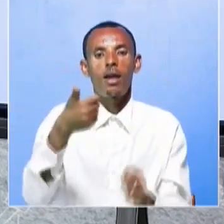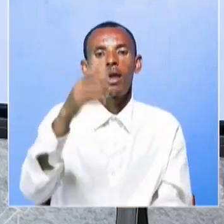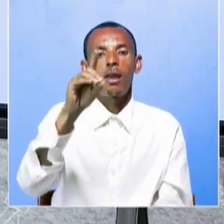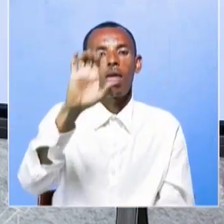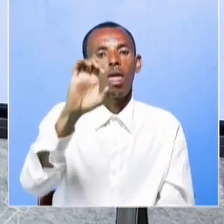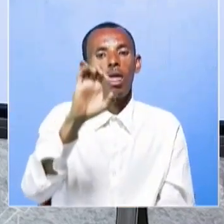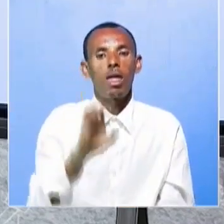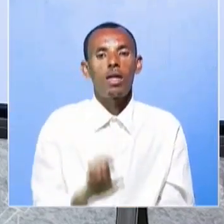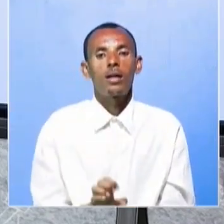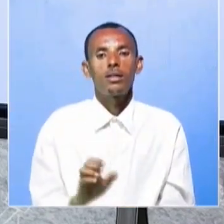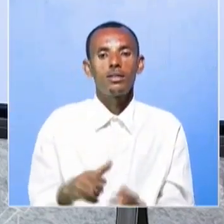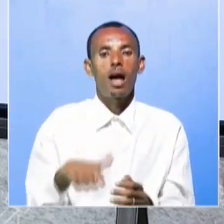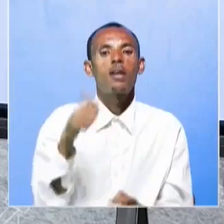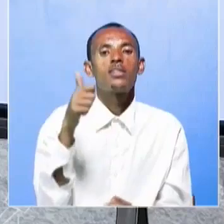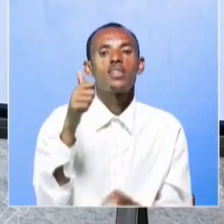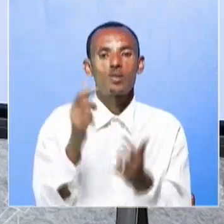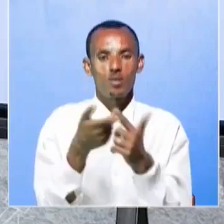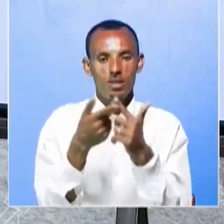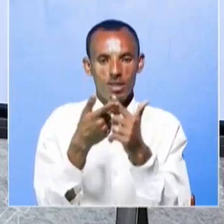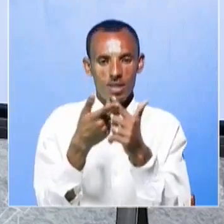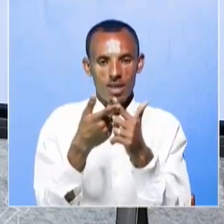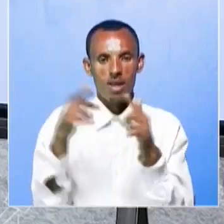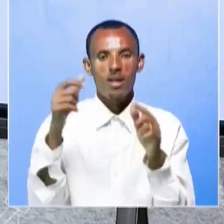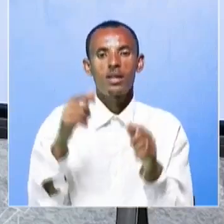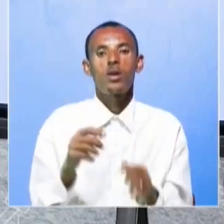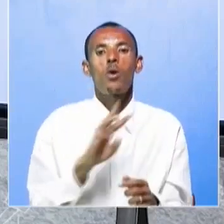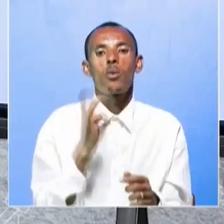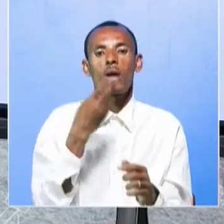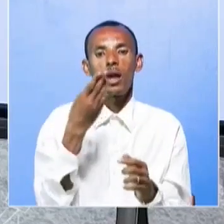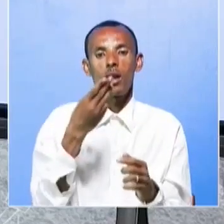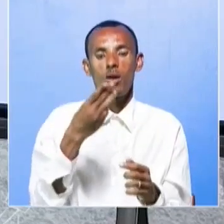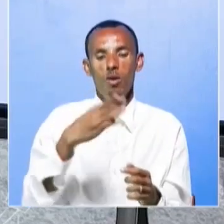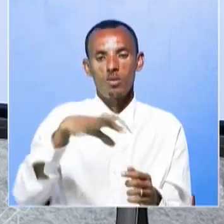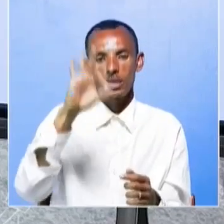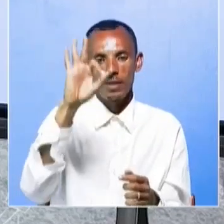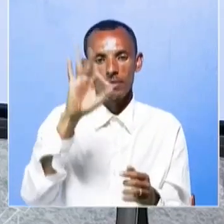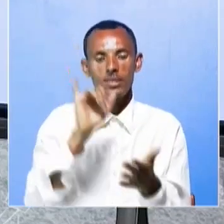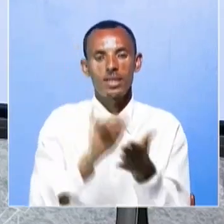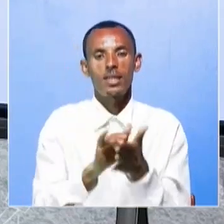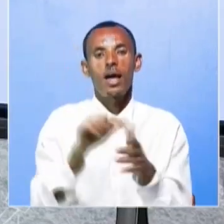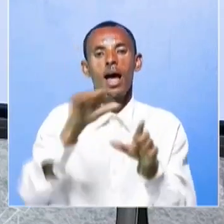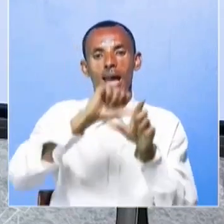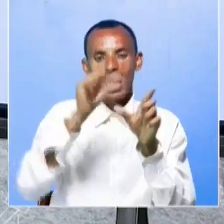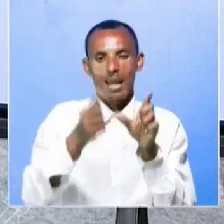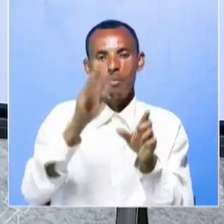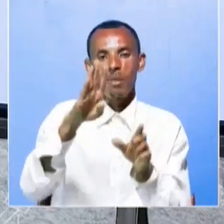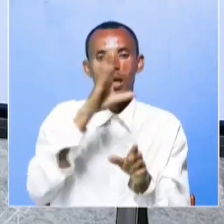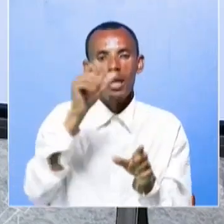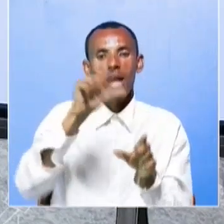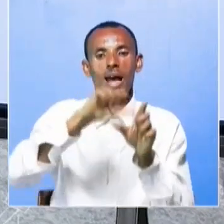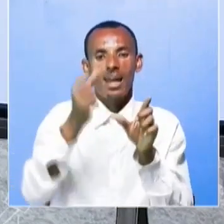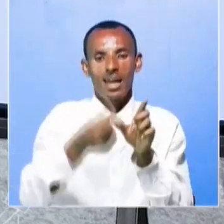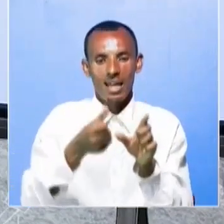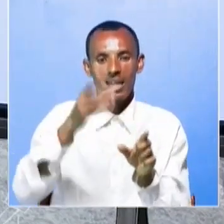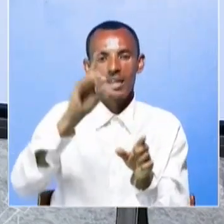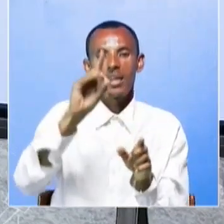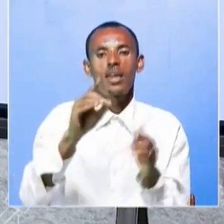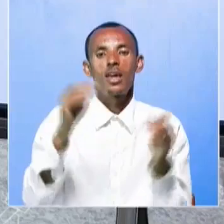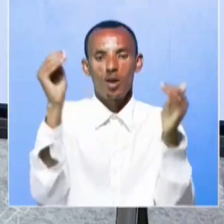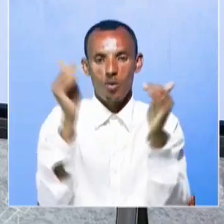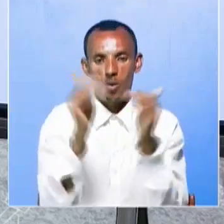right? The other one is we can observe that angle B and angle D are congruent